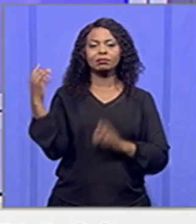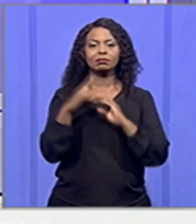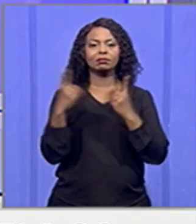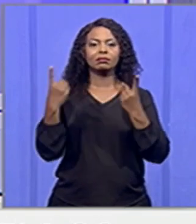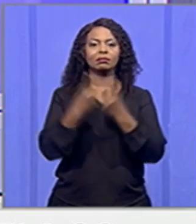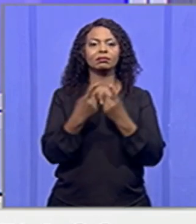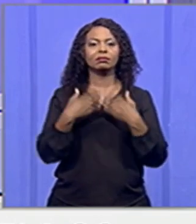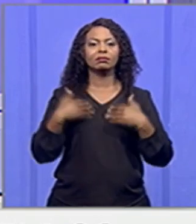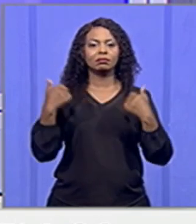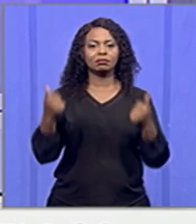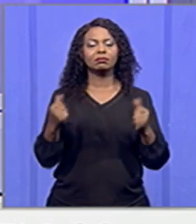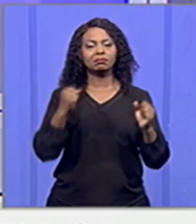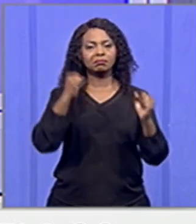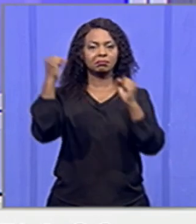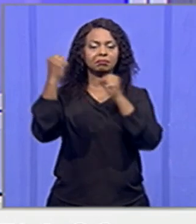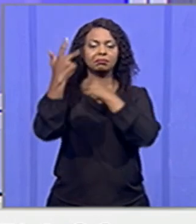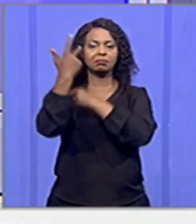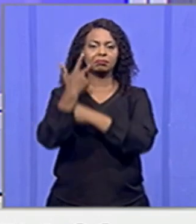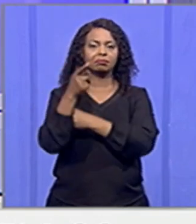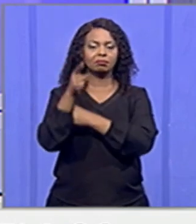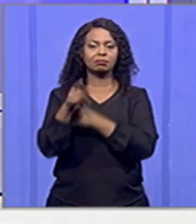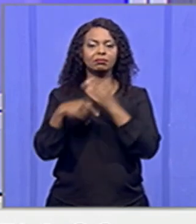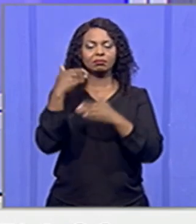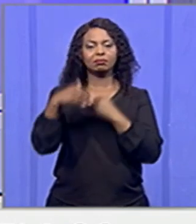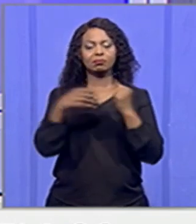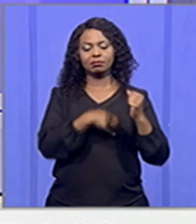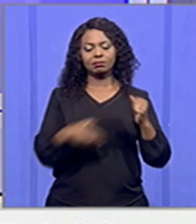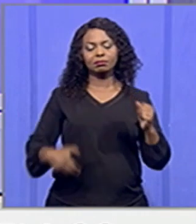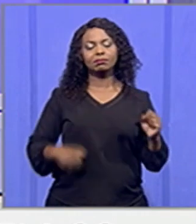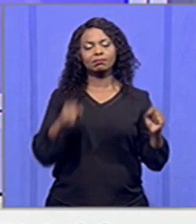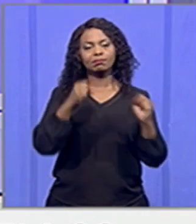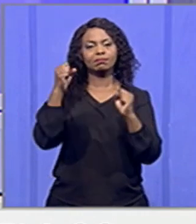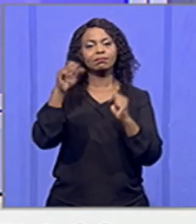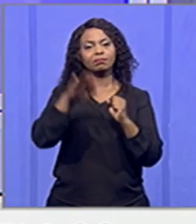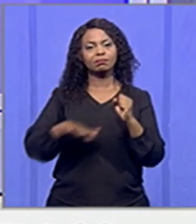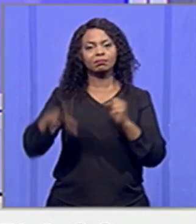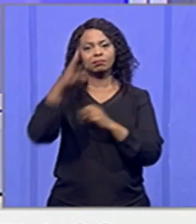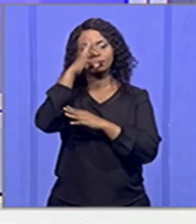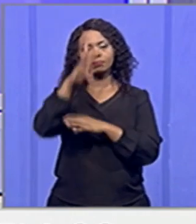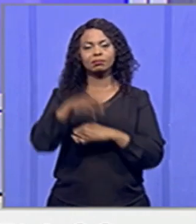kopanong le babegadikgang ya morago ga puo ya Mopresidente le setšhaba kwa Pretoria.